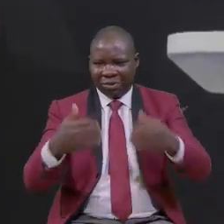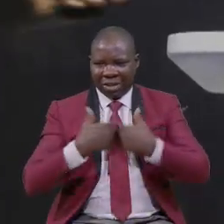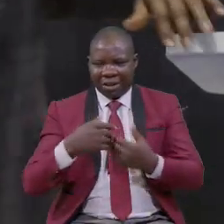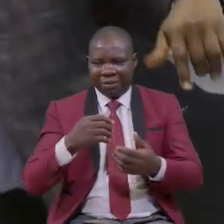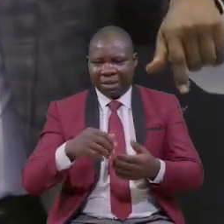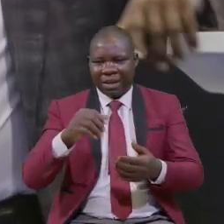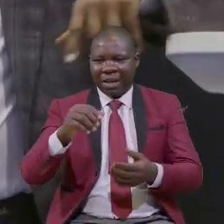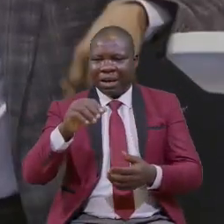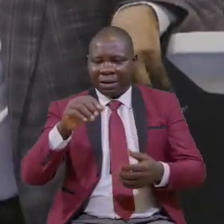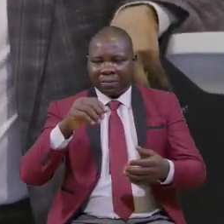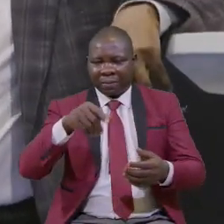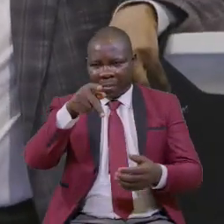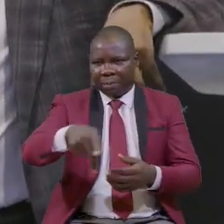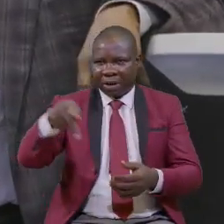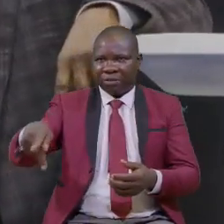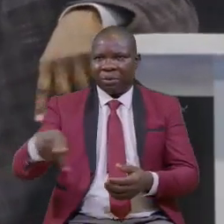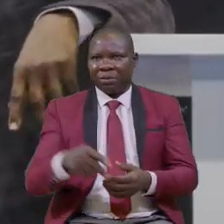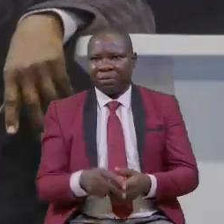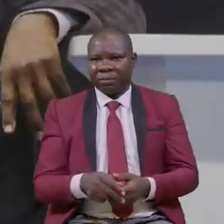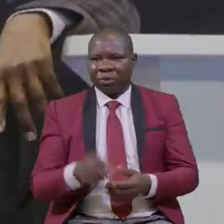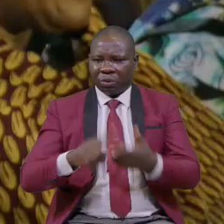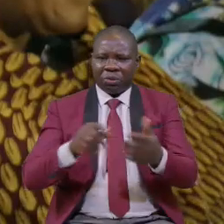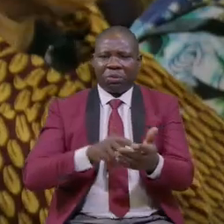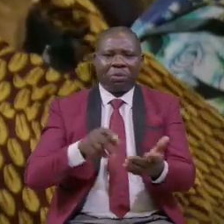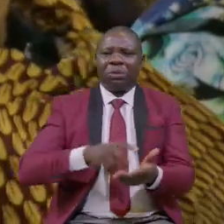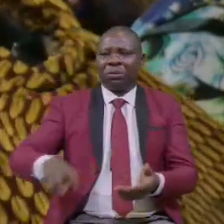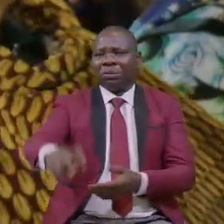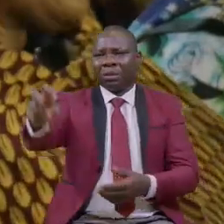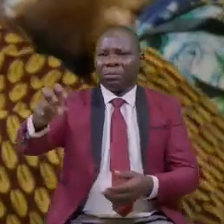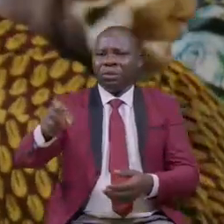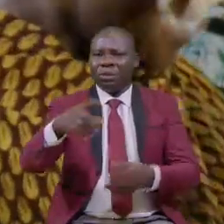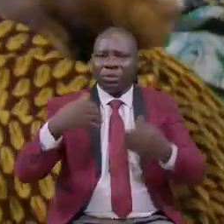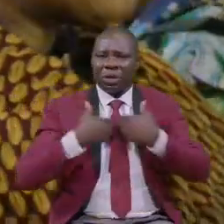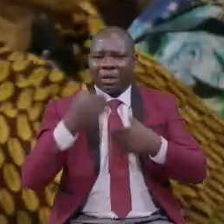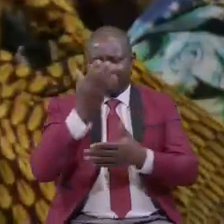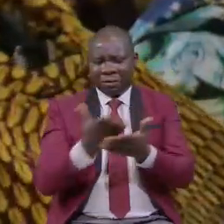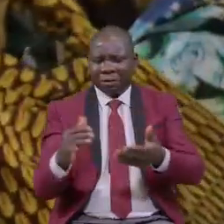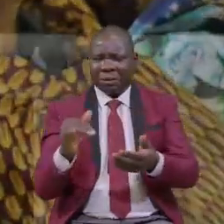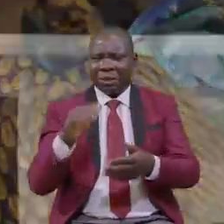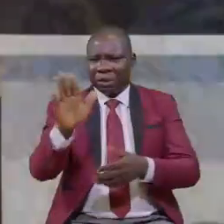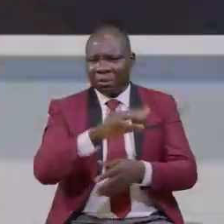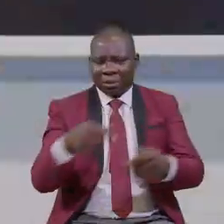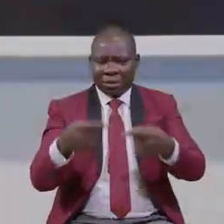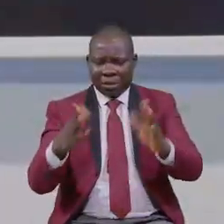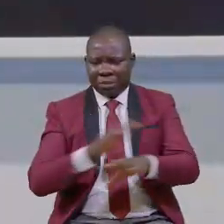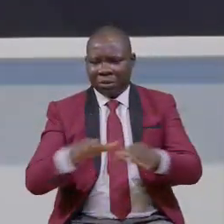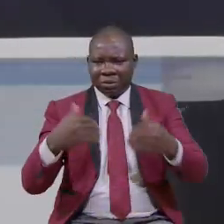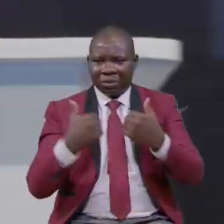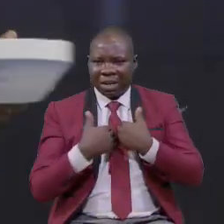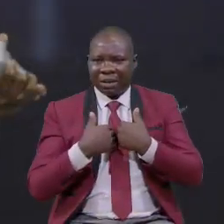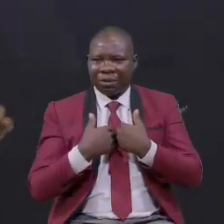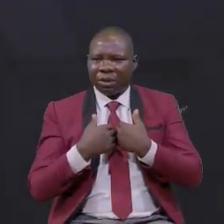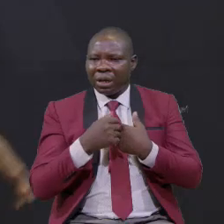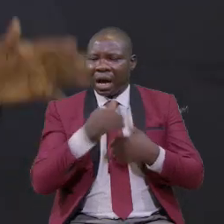passport. You have something your enemies don't have. And so you enter into the